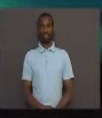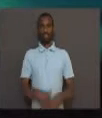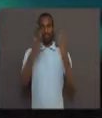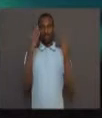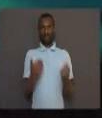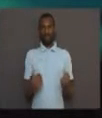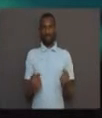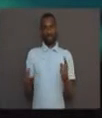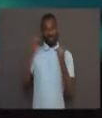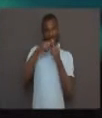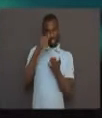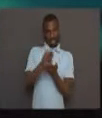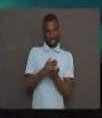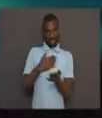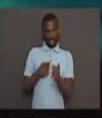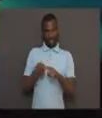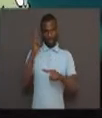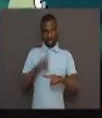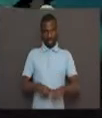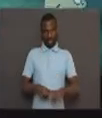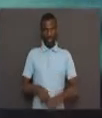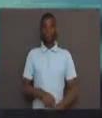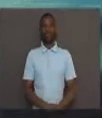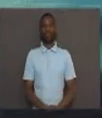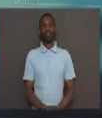Let's get back to our lesson.